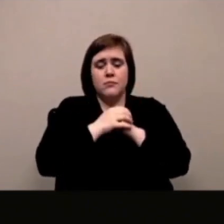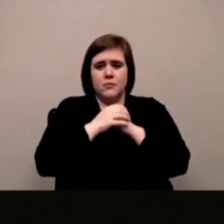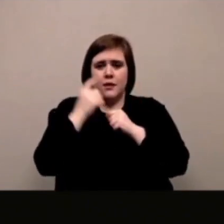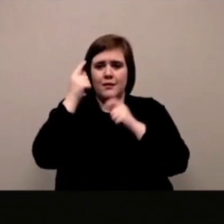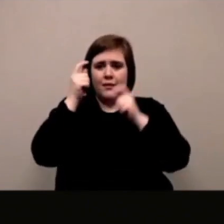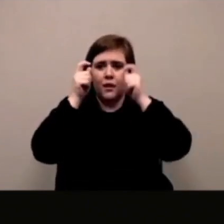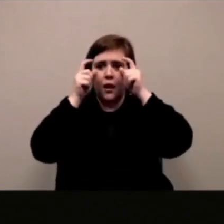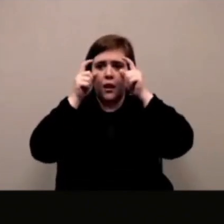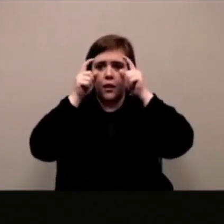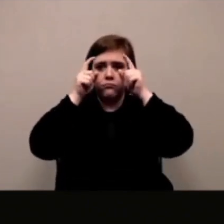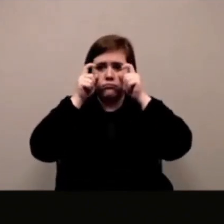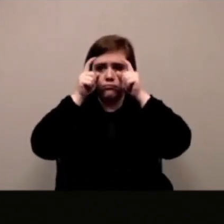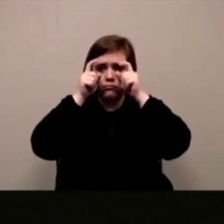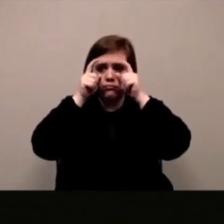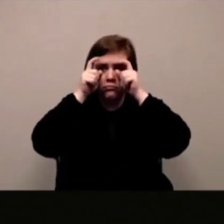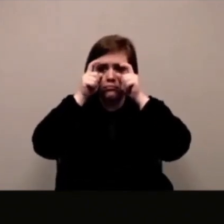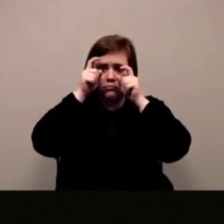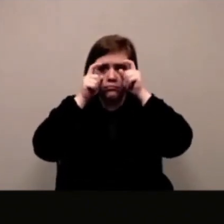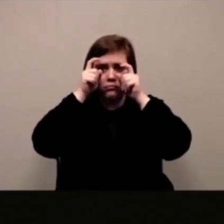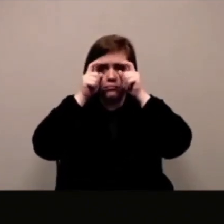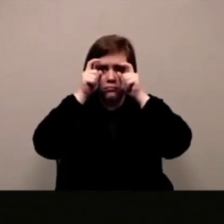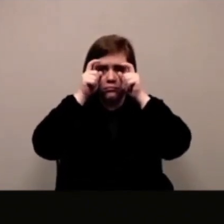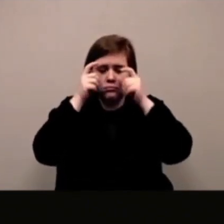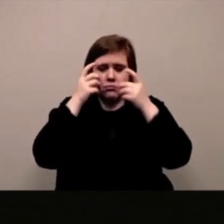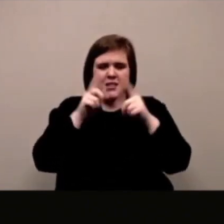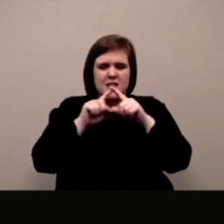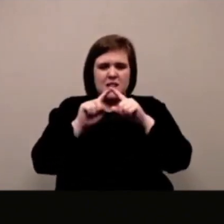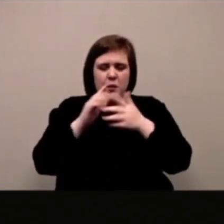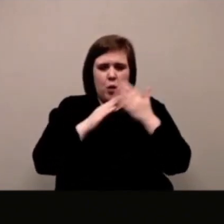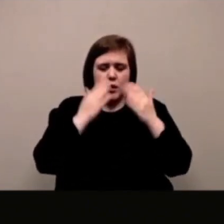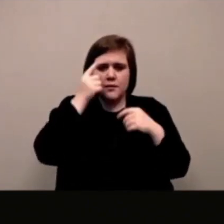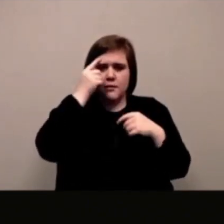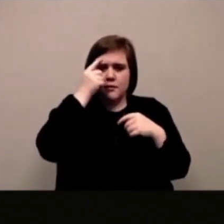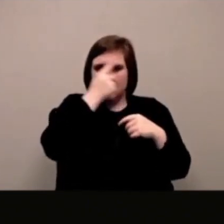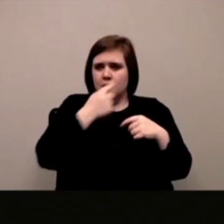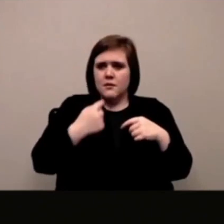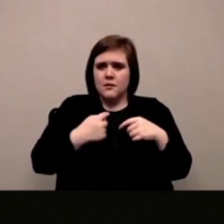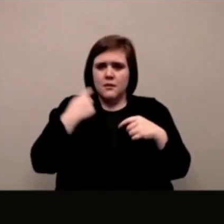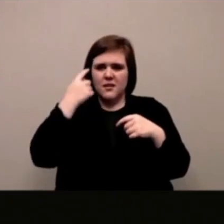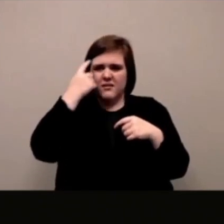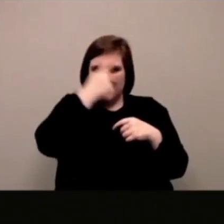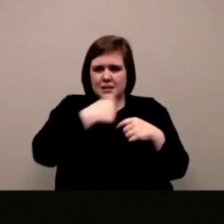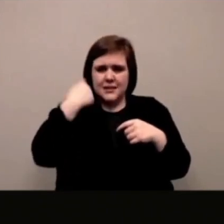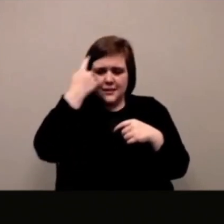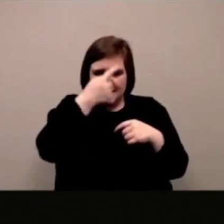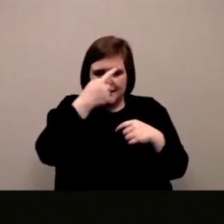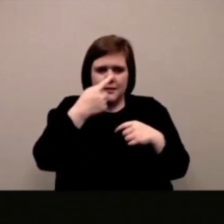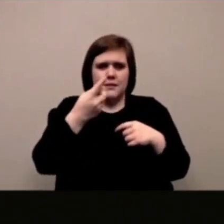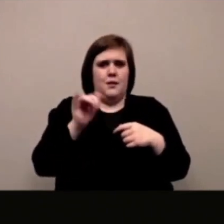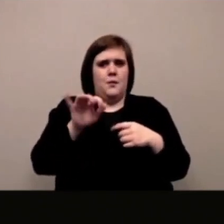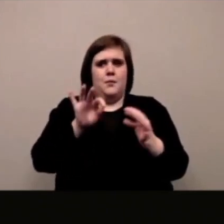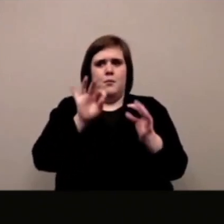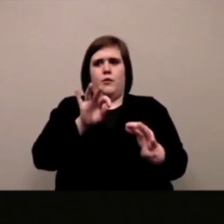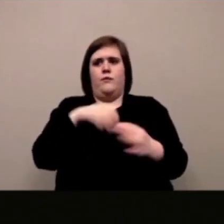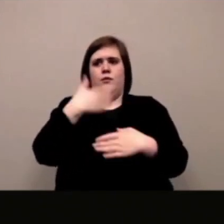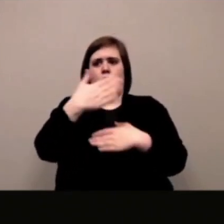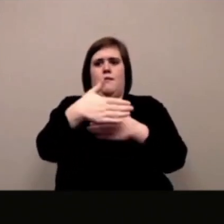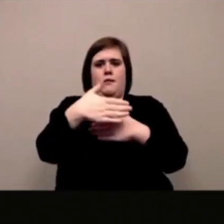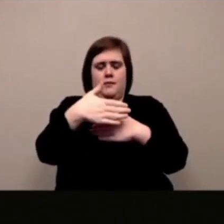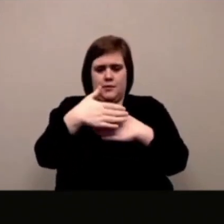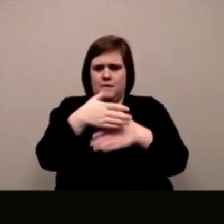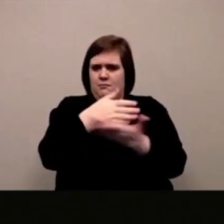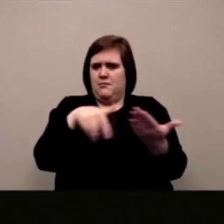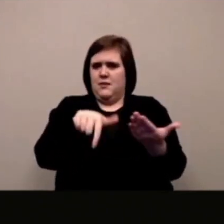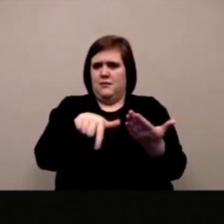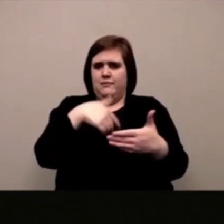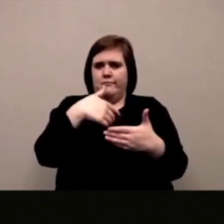eyebrows, and getting specifically into the elements of the face, which is actually going to be perfect for the next part of today's activity and